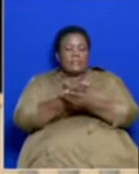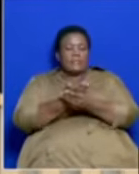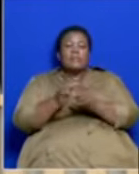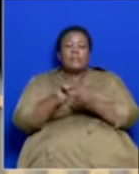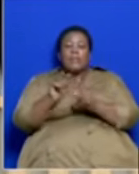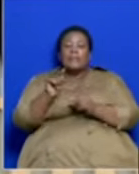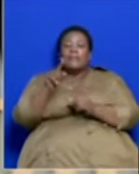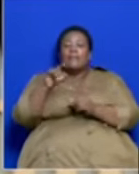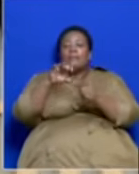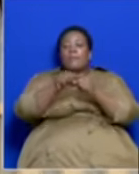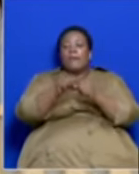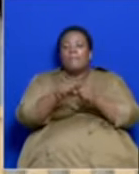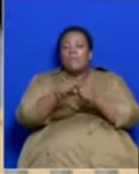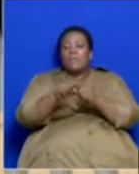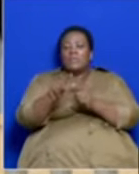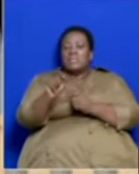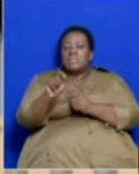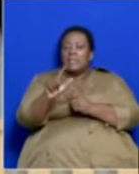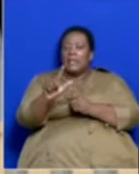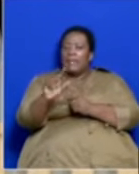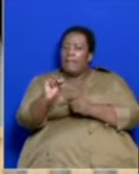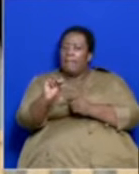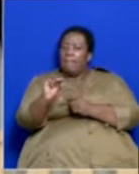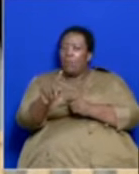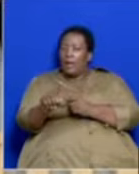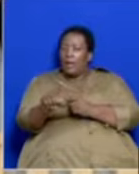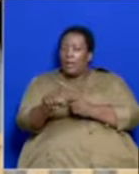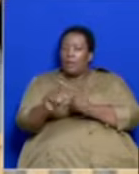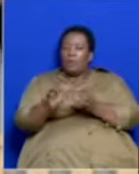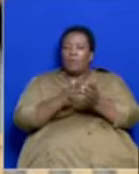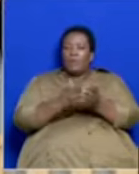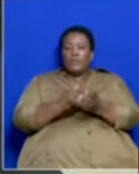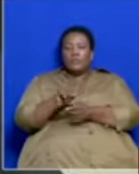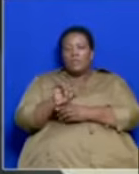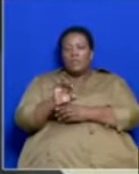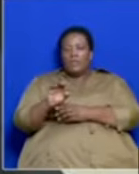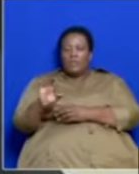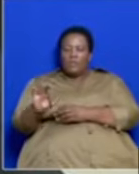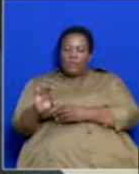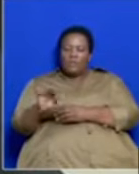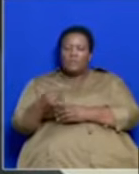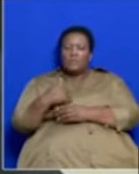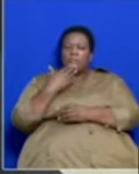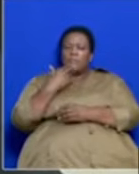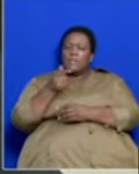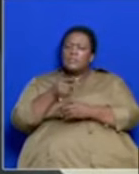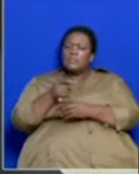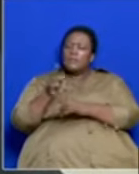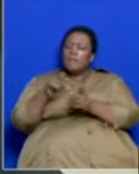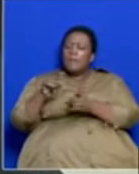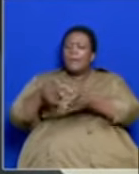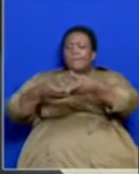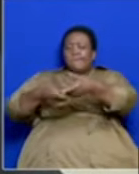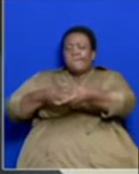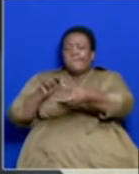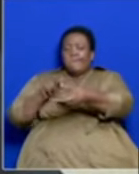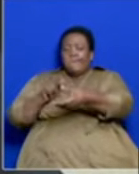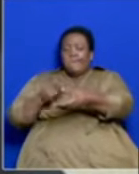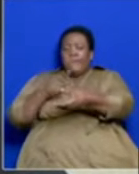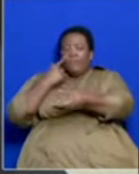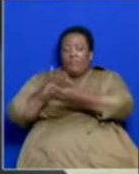TLM 1 at page 33. Mr. Magagula, if you go back to your annexures file, remember the annexure file